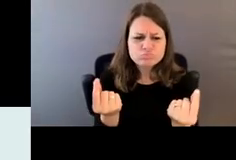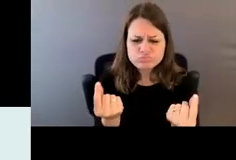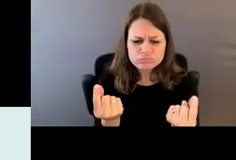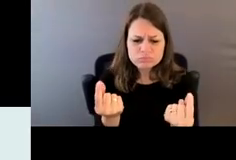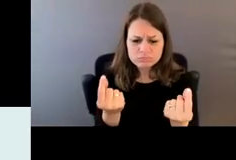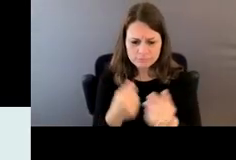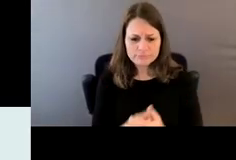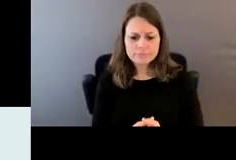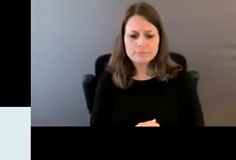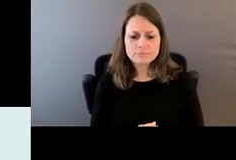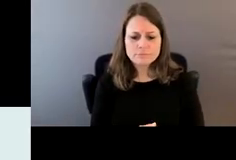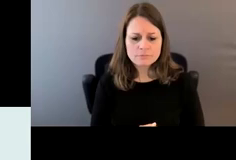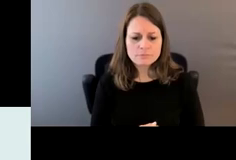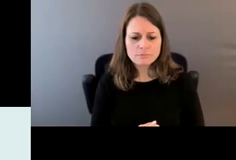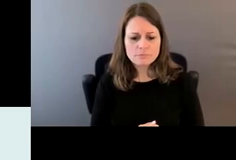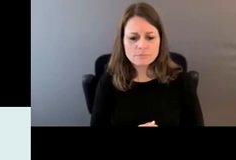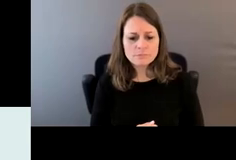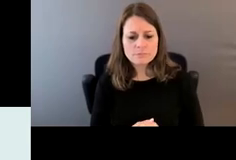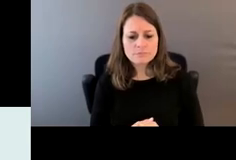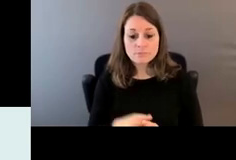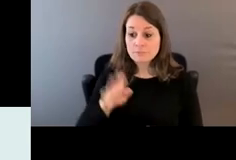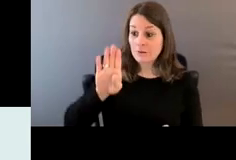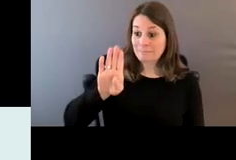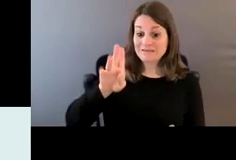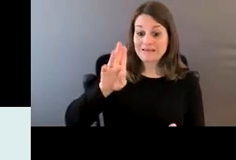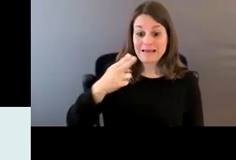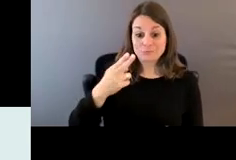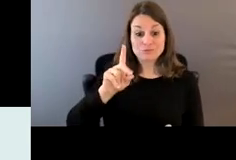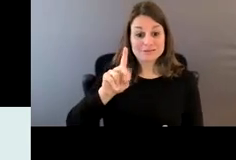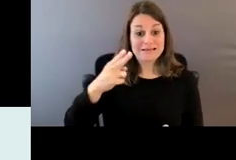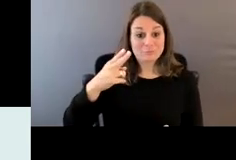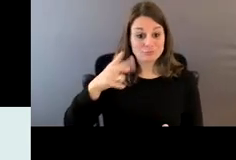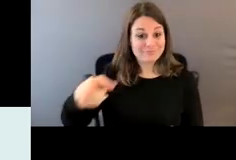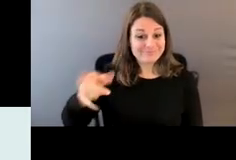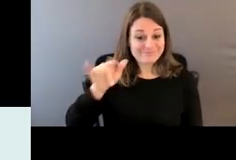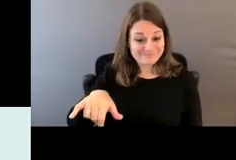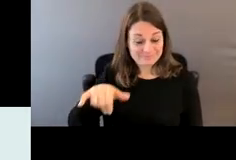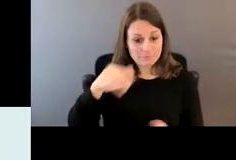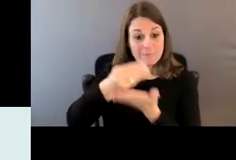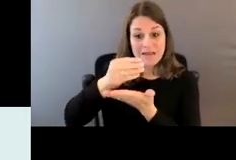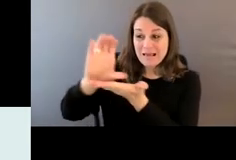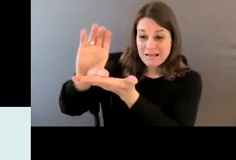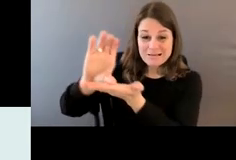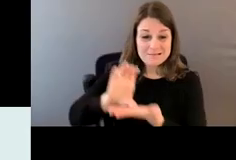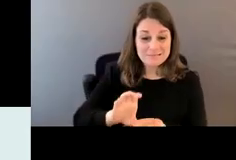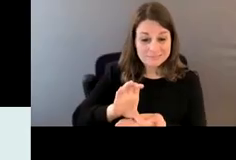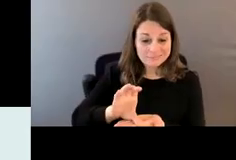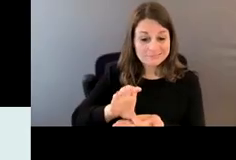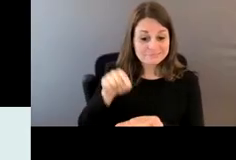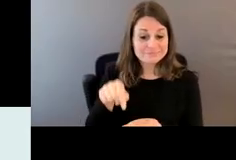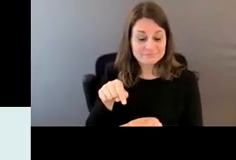for BHDDH funding, behavioral healthcare, developmental disabilities in hospitals, and will, from